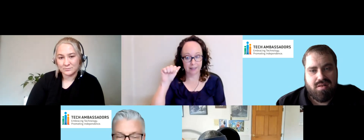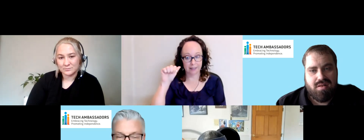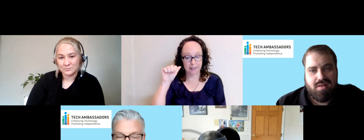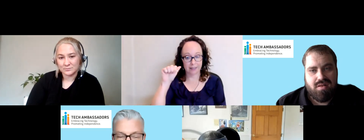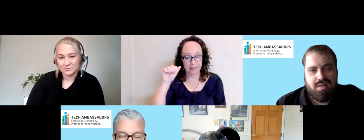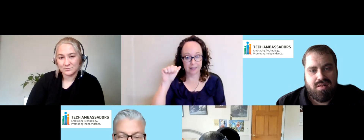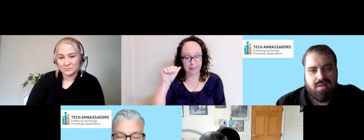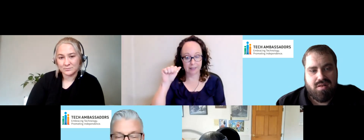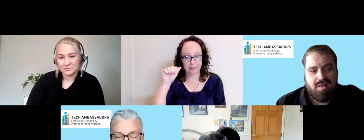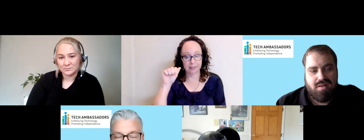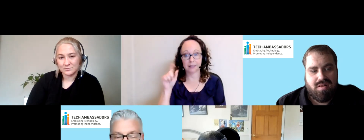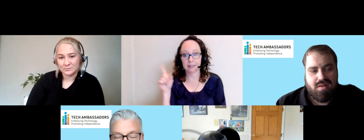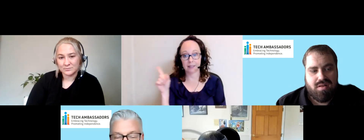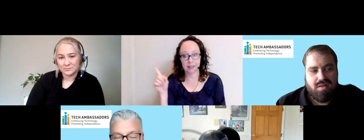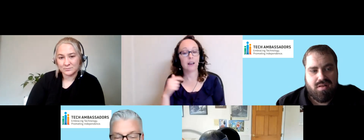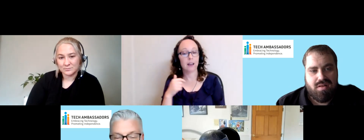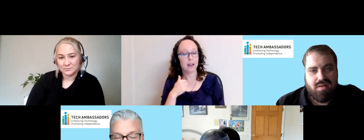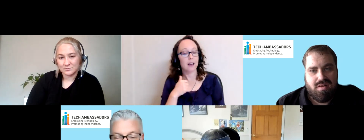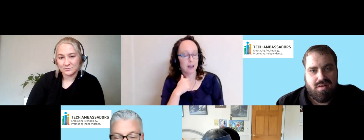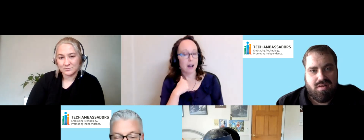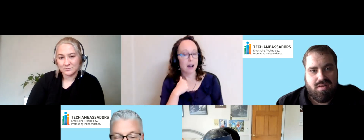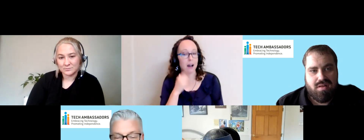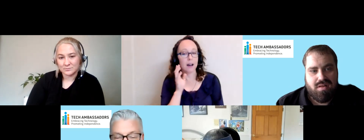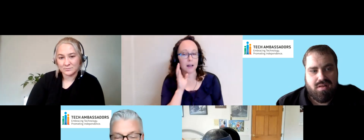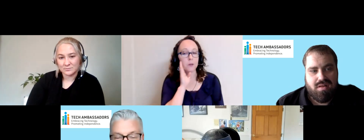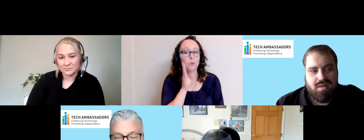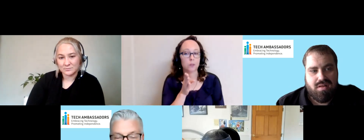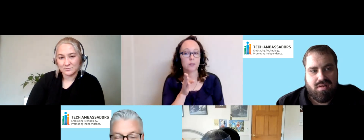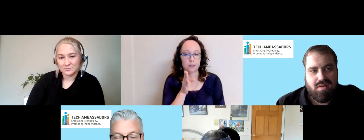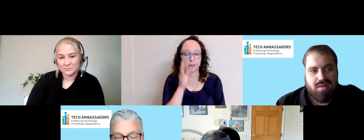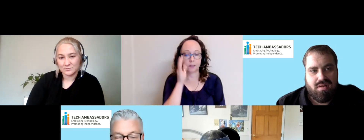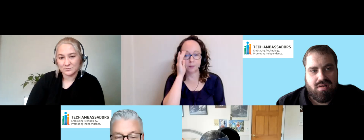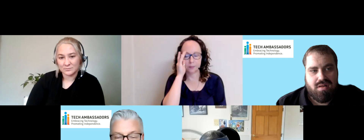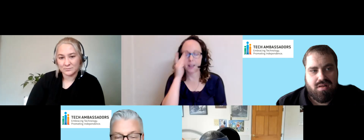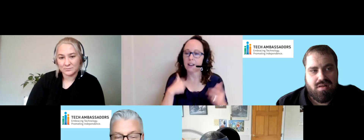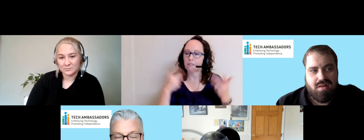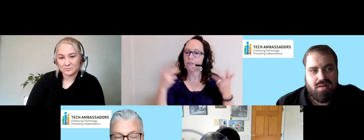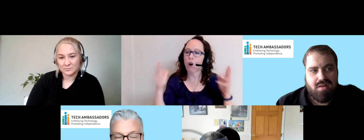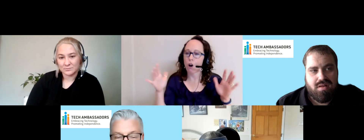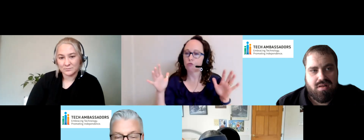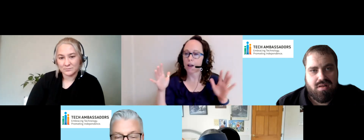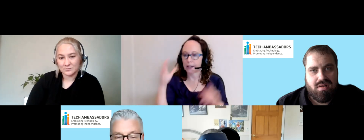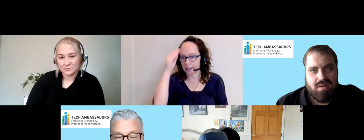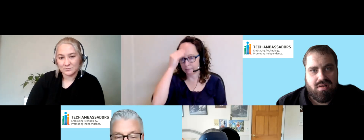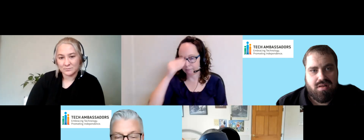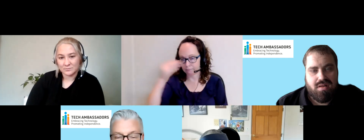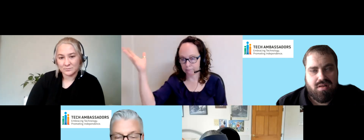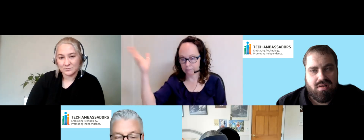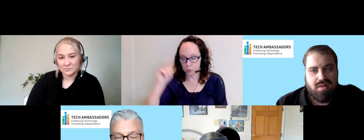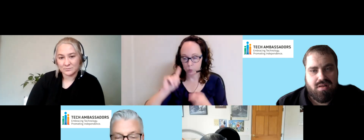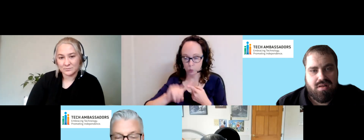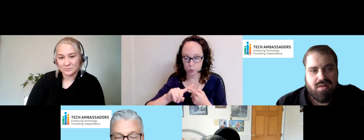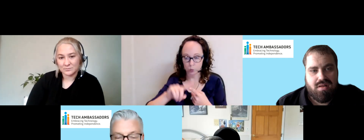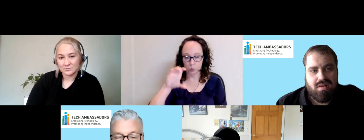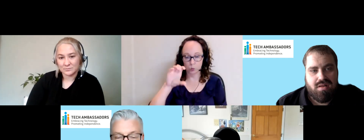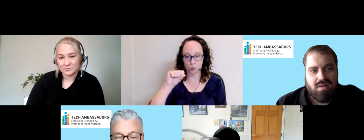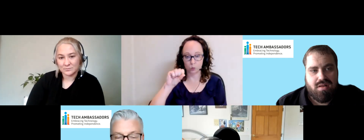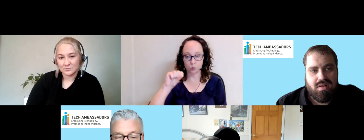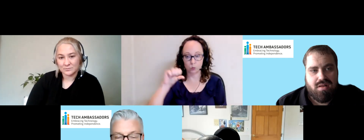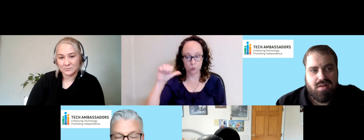will email my SA, but I want to know how